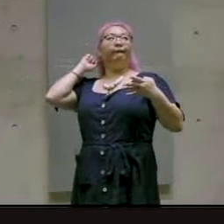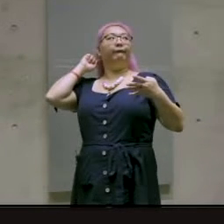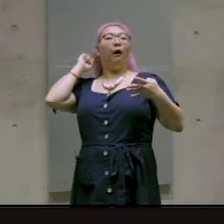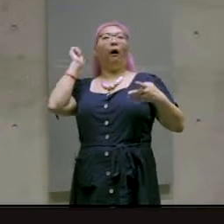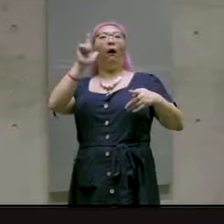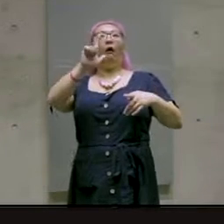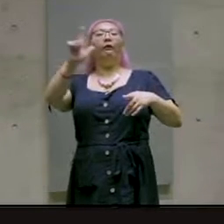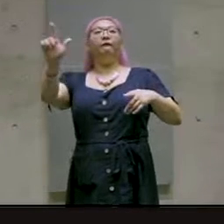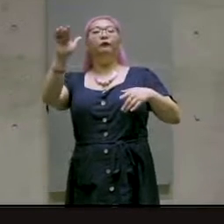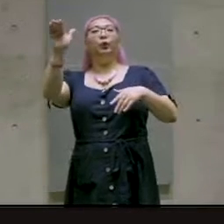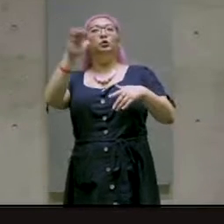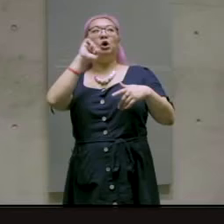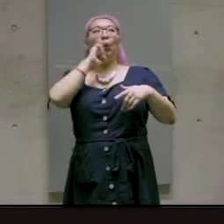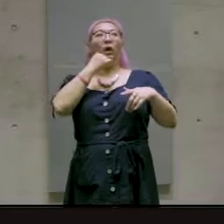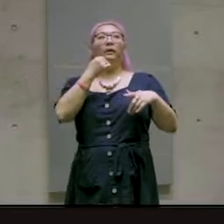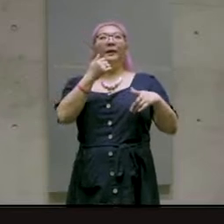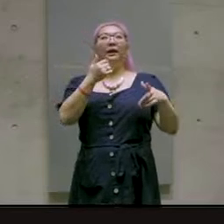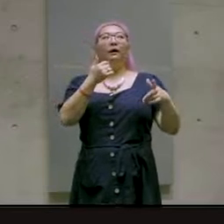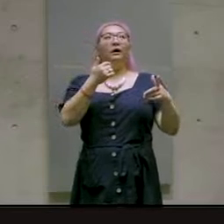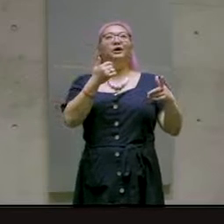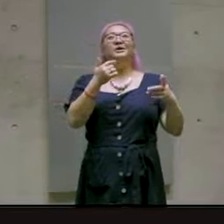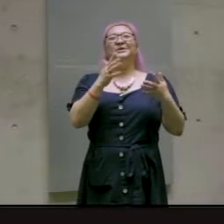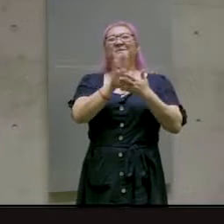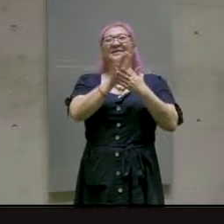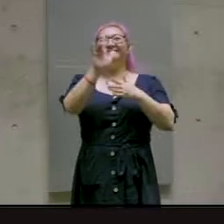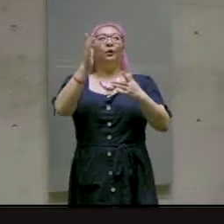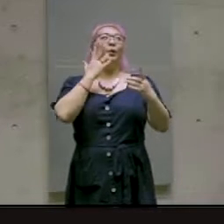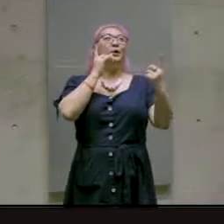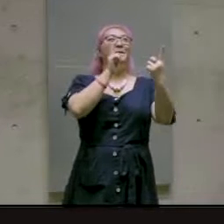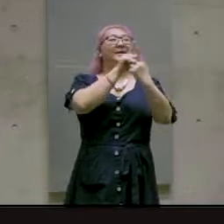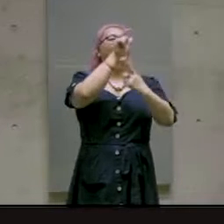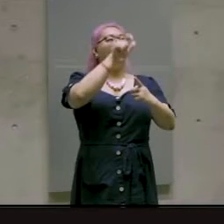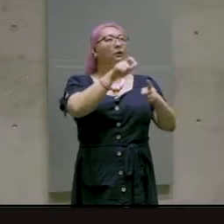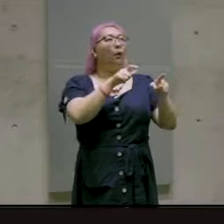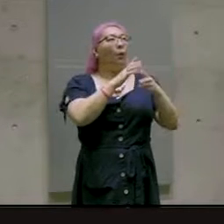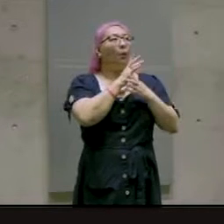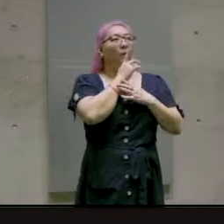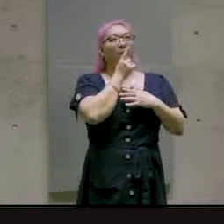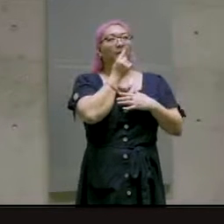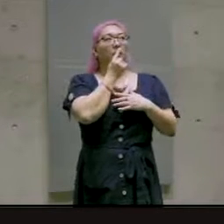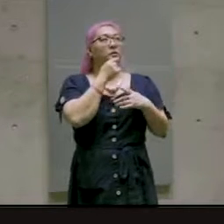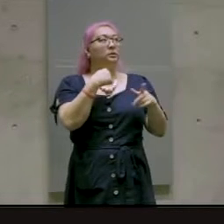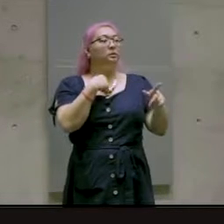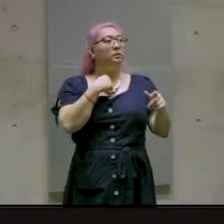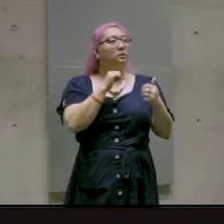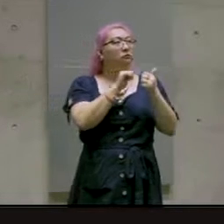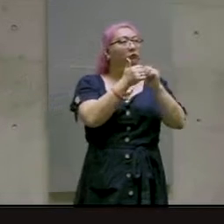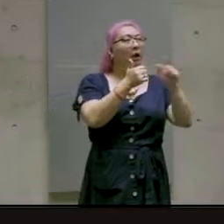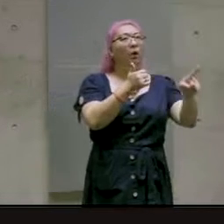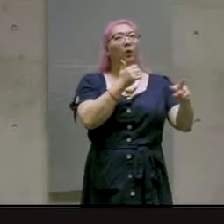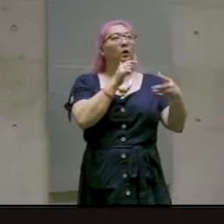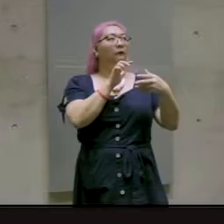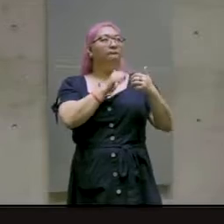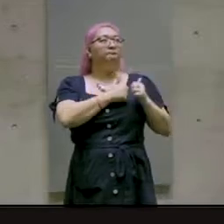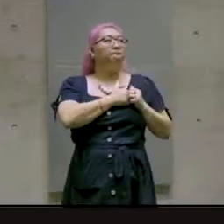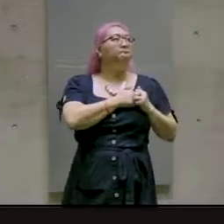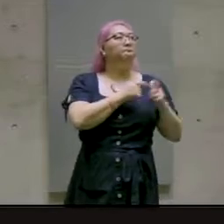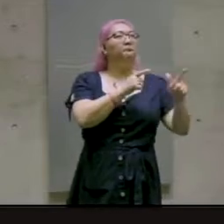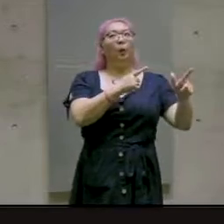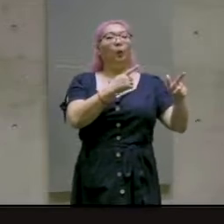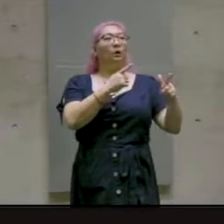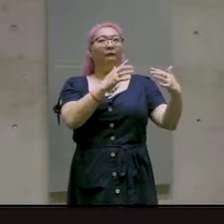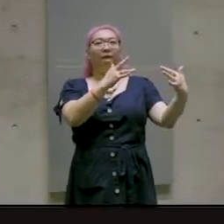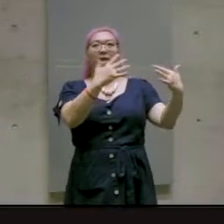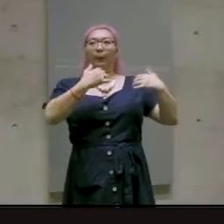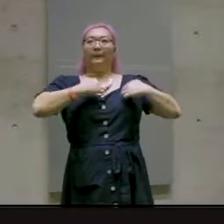they'll be thinking about, well, what do I mean to different characters? What do they mean to me? Do my kind of opinions change? Does my idea of what my character is, who they are, what their interests